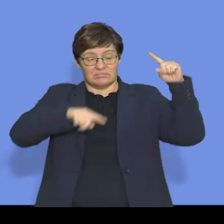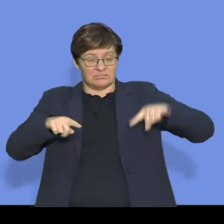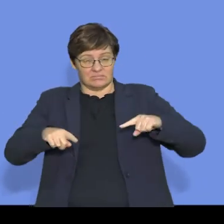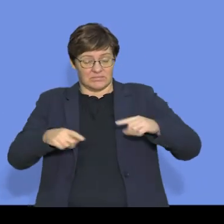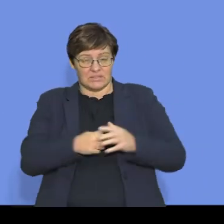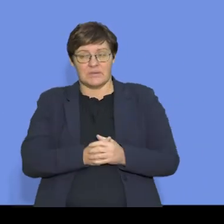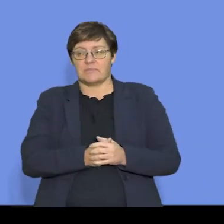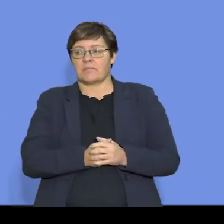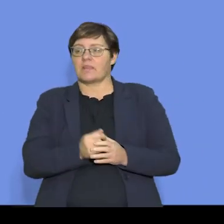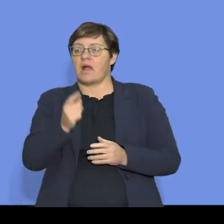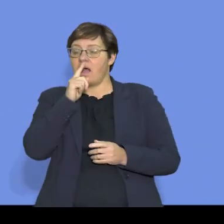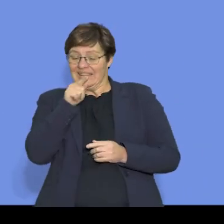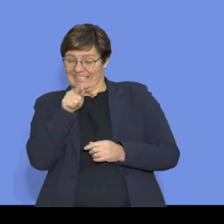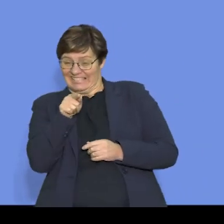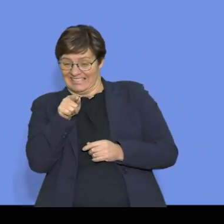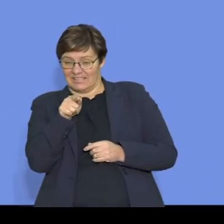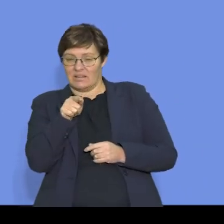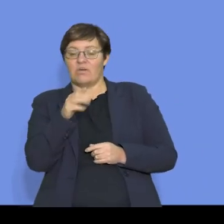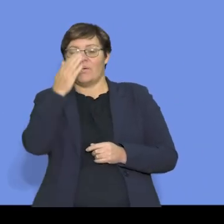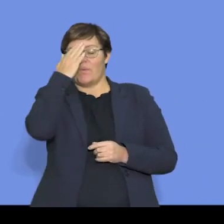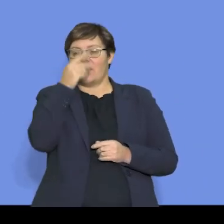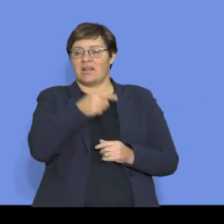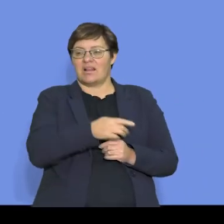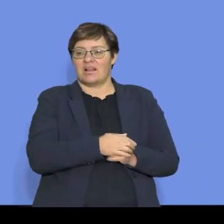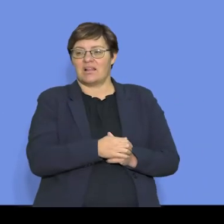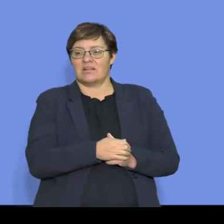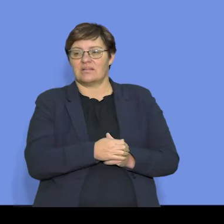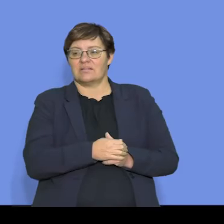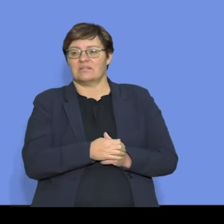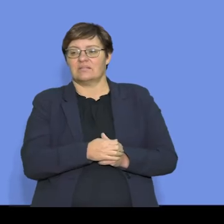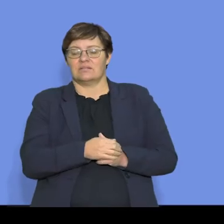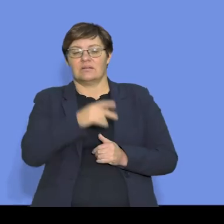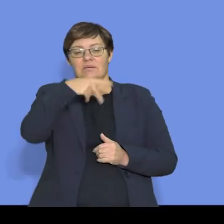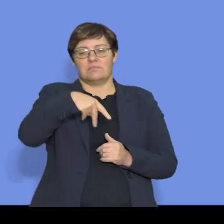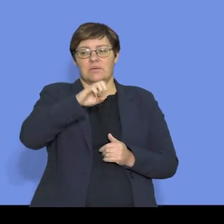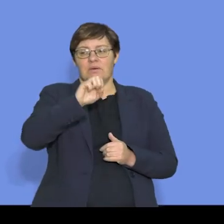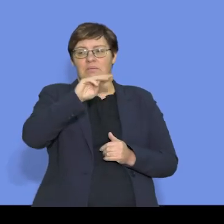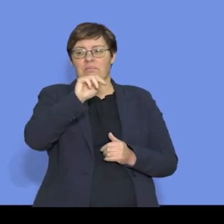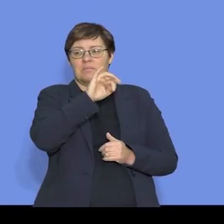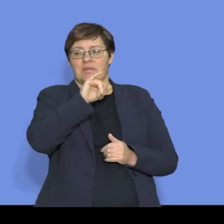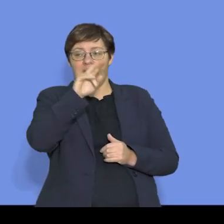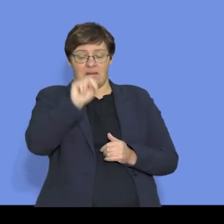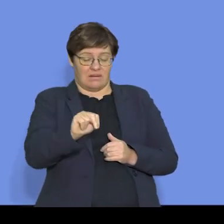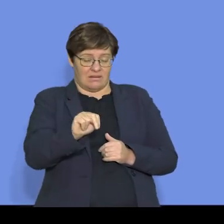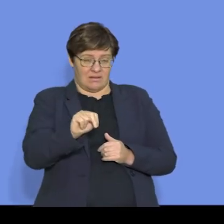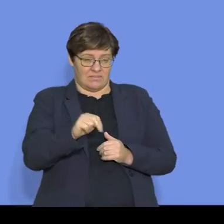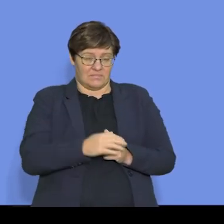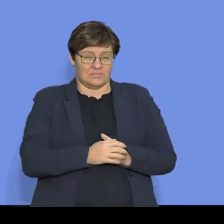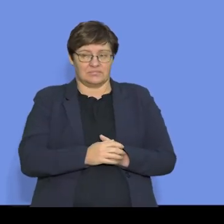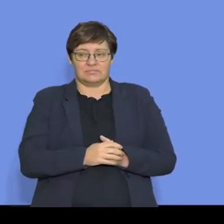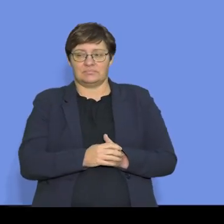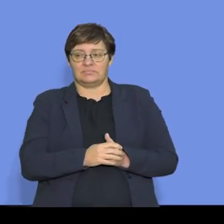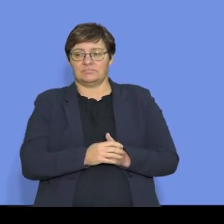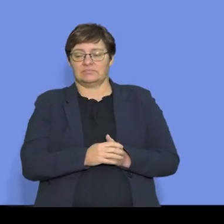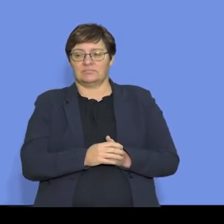biodiversity? And from what we've done, we know that that is the Permian extinction,